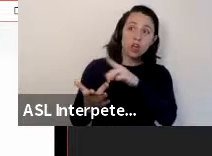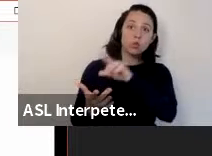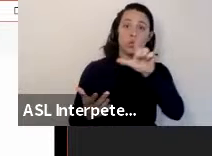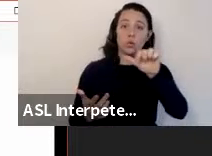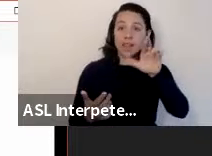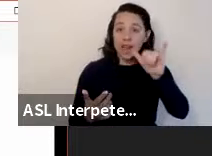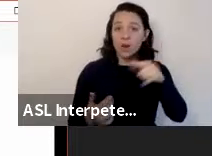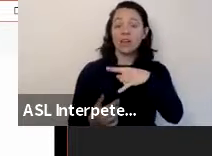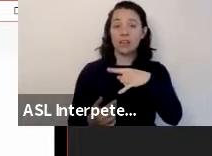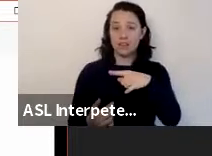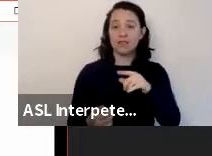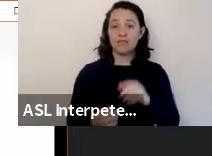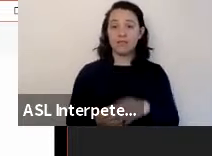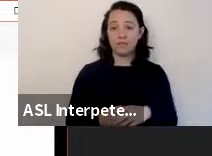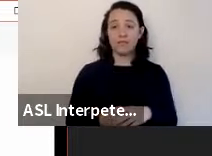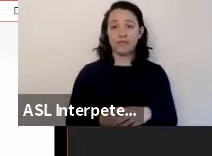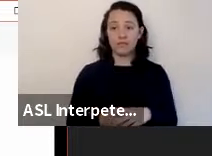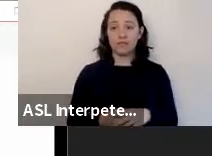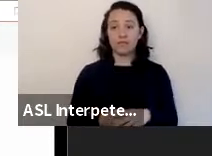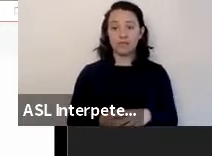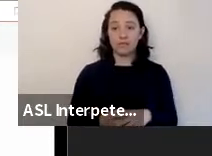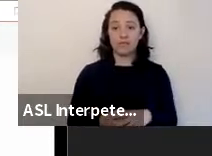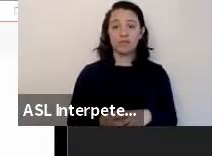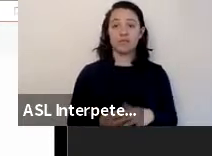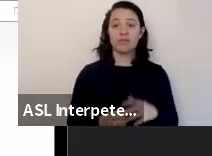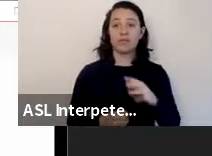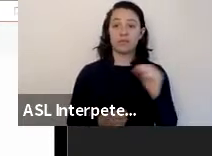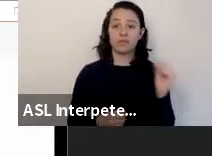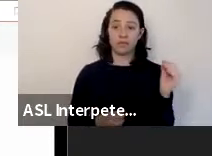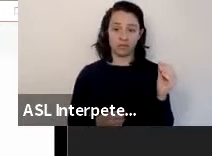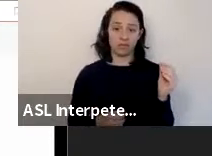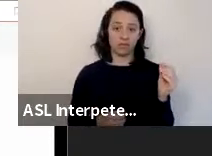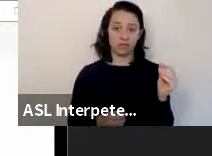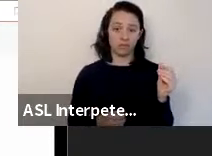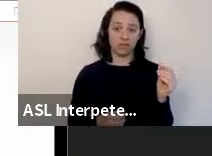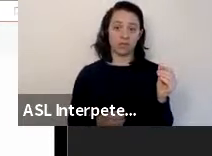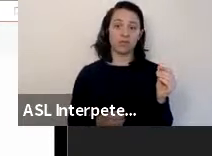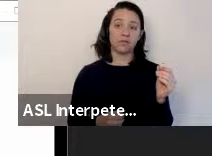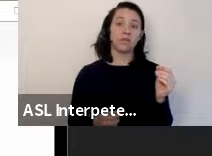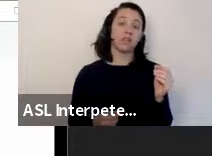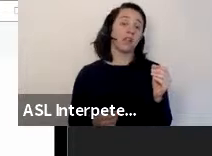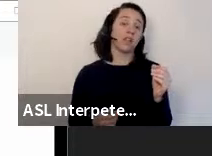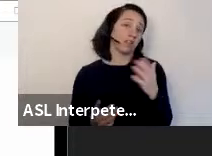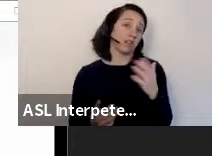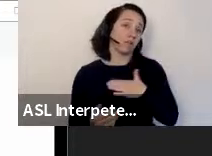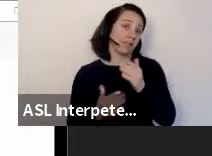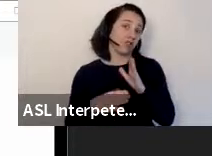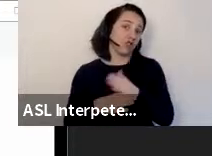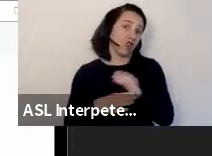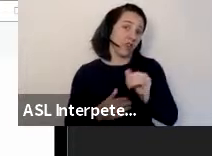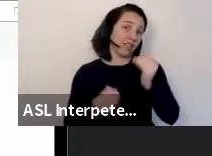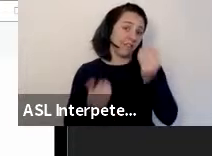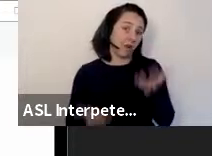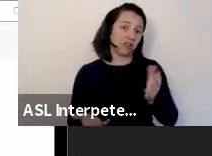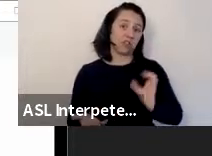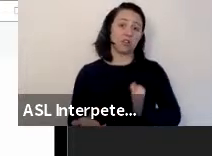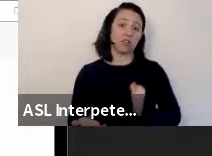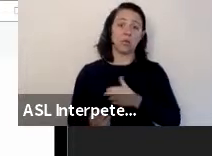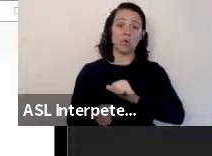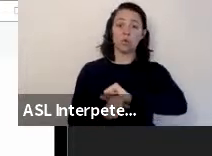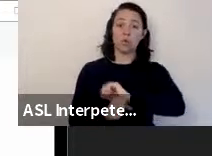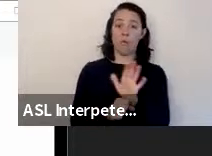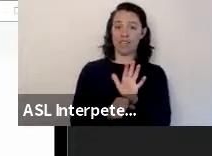those of you on this line. And for everyone else, Britt is sharing the information around our COVID-19 vaccine